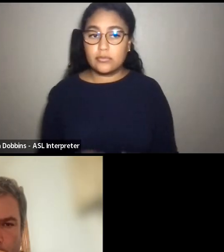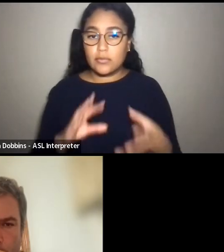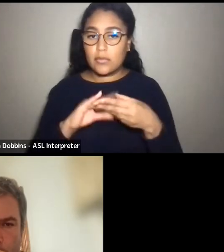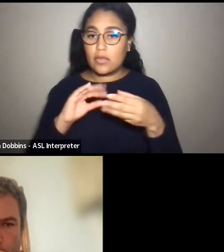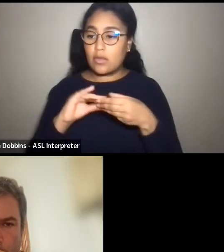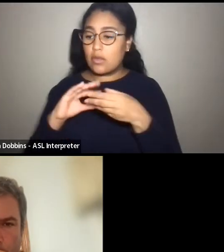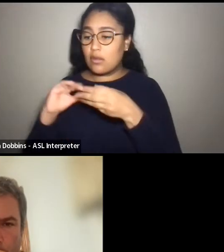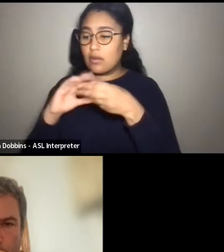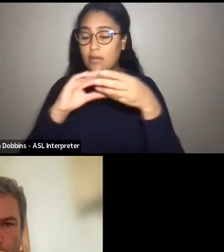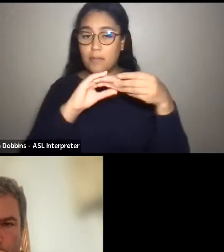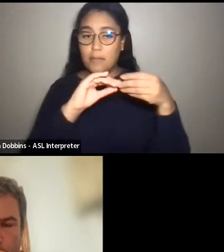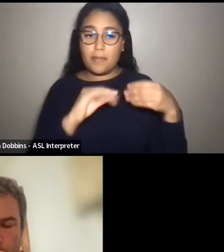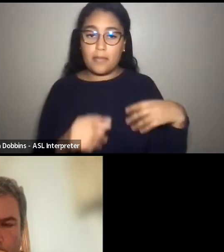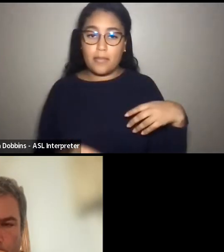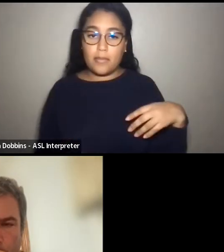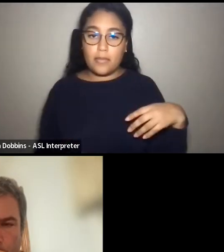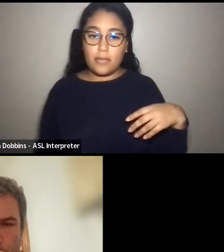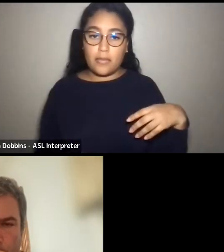Matthew Mandel.